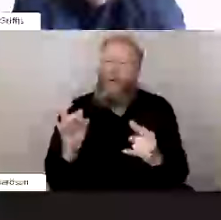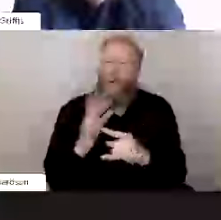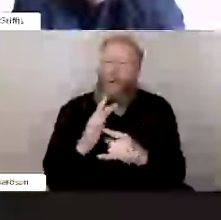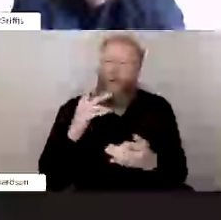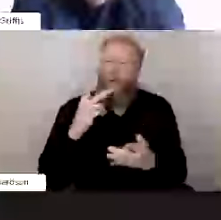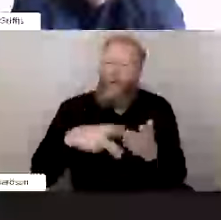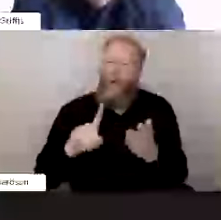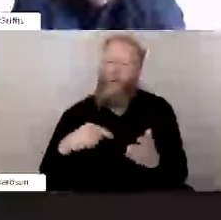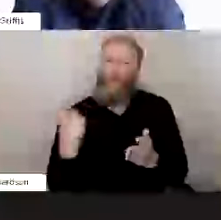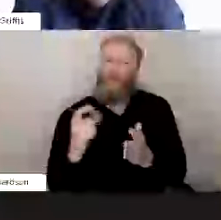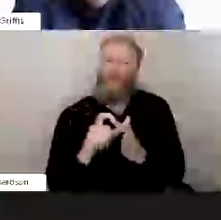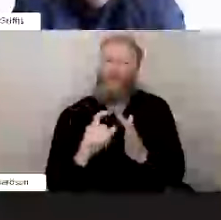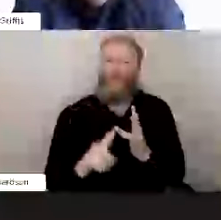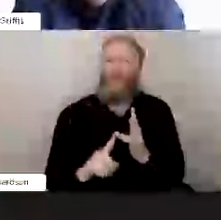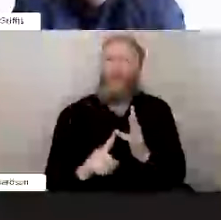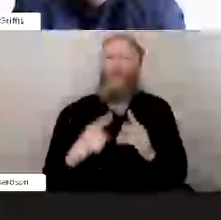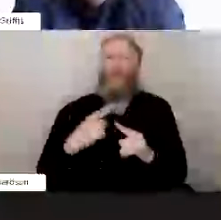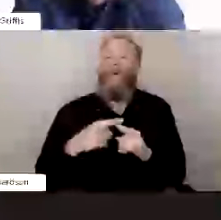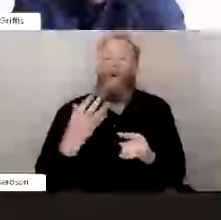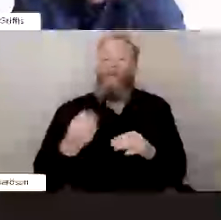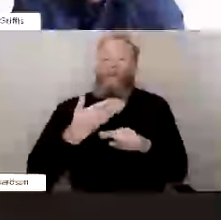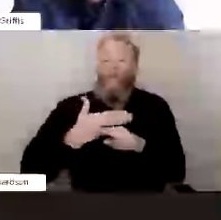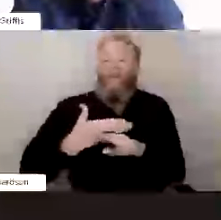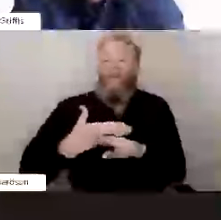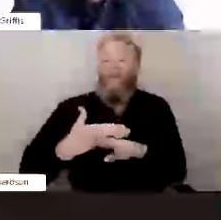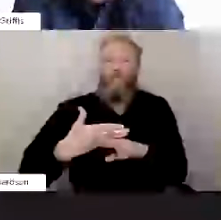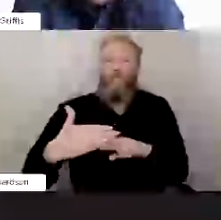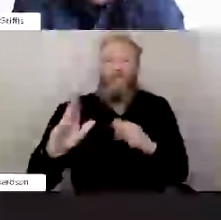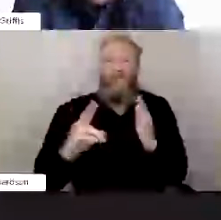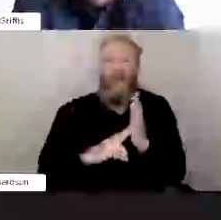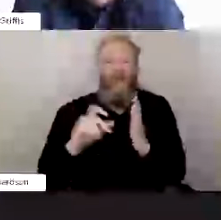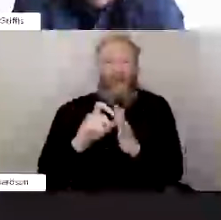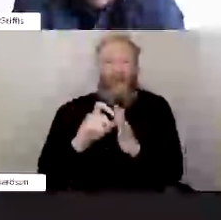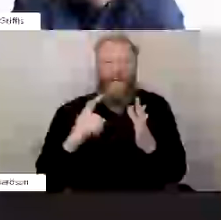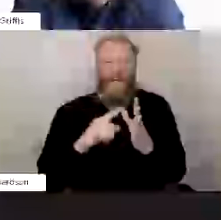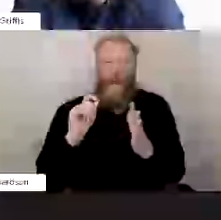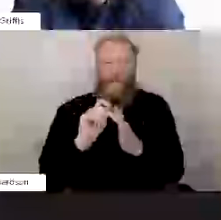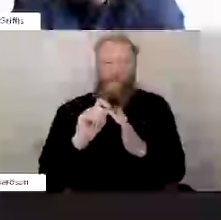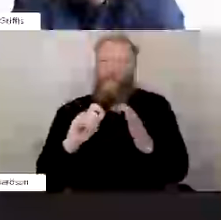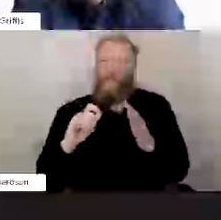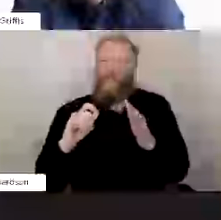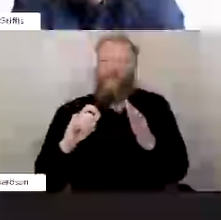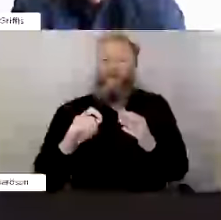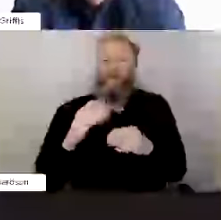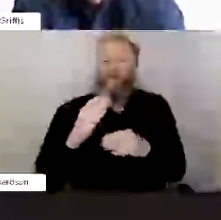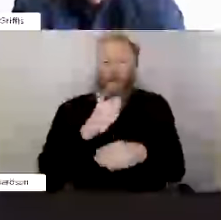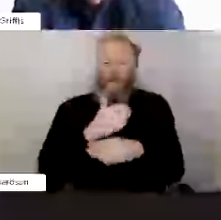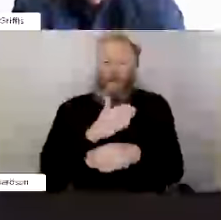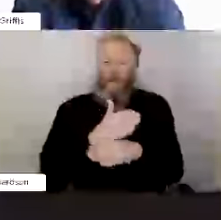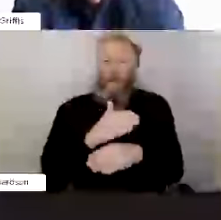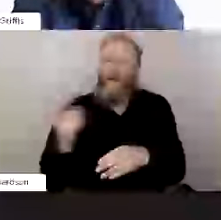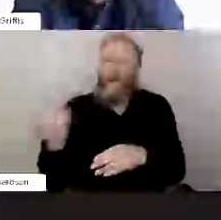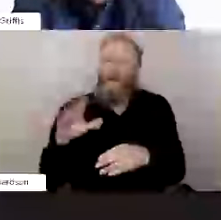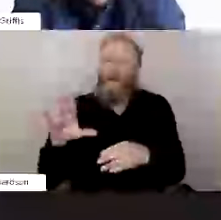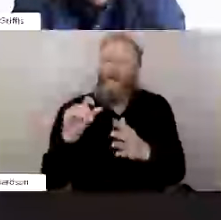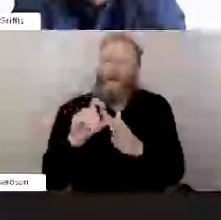And we also have a new kind of NDAP function, which really came out of the